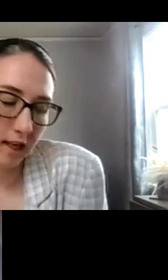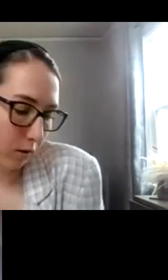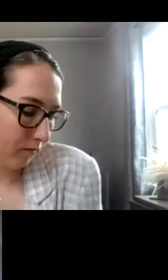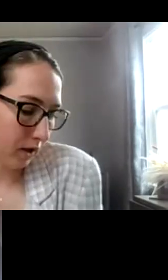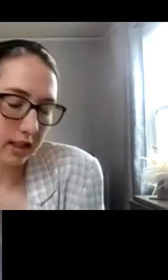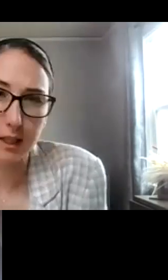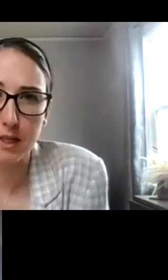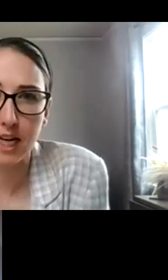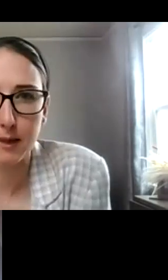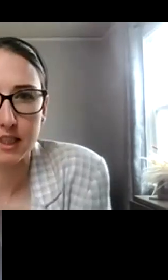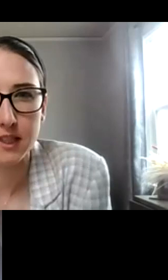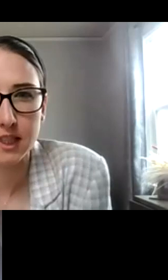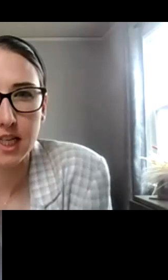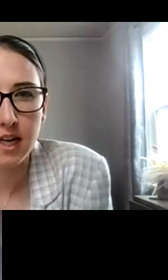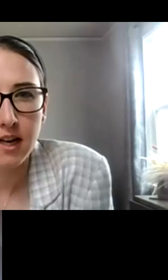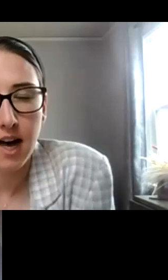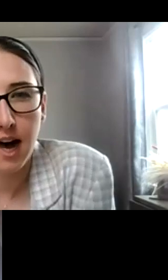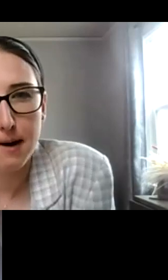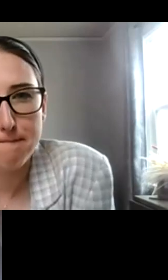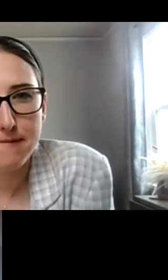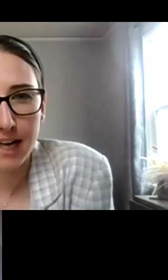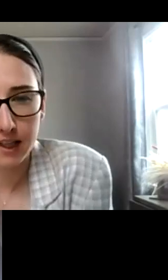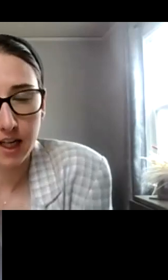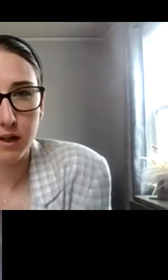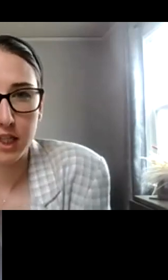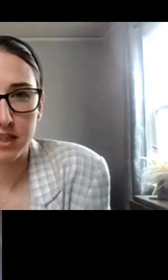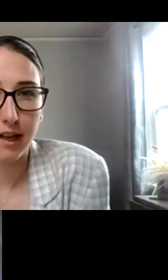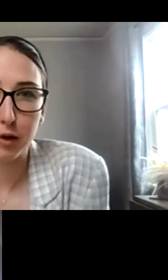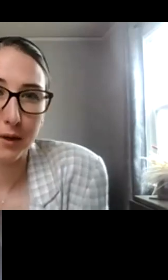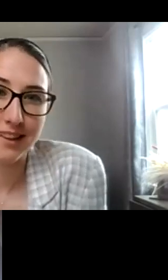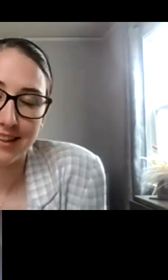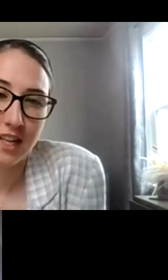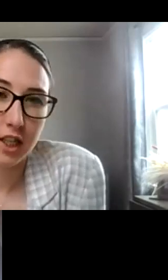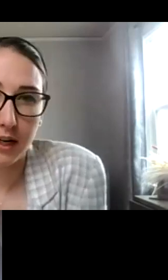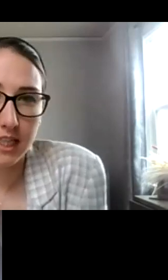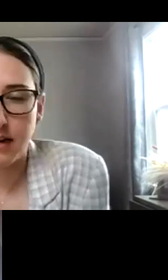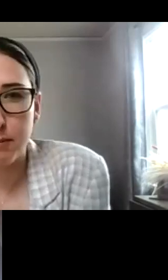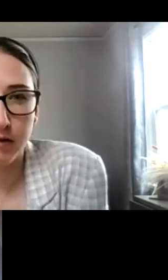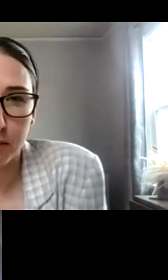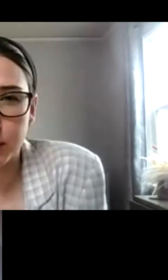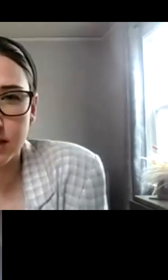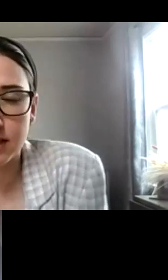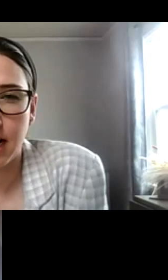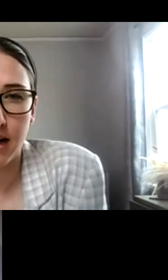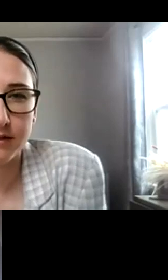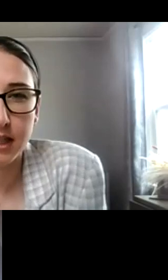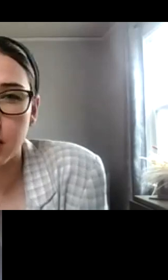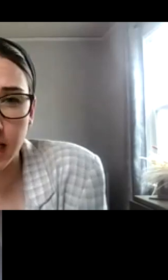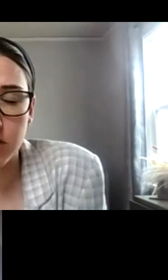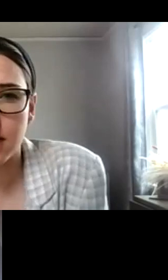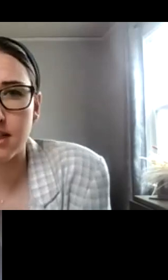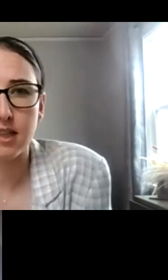the same way that we've built in some of that specificity at the care coordination level with, identifying preferred modes